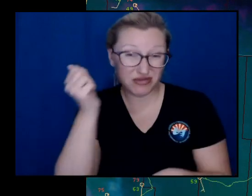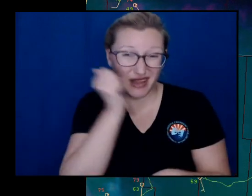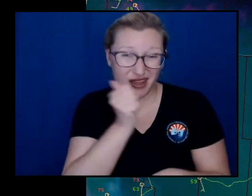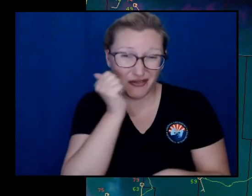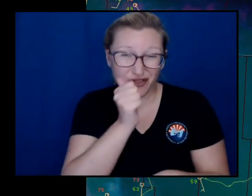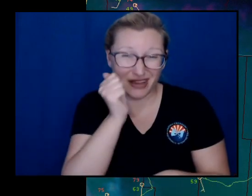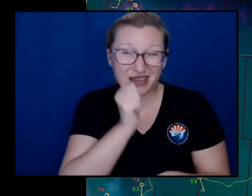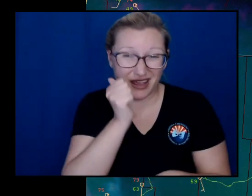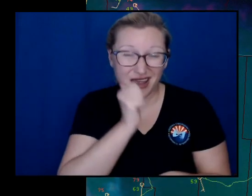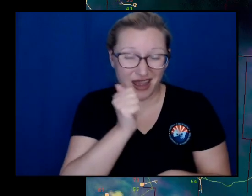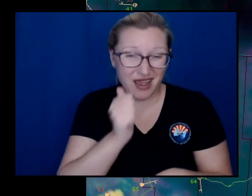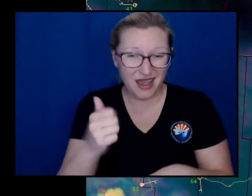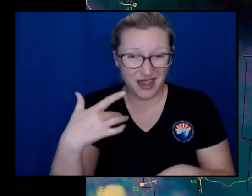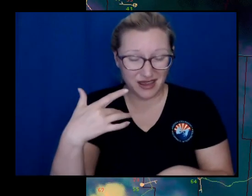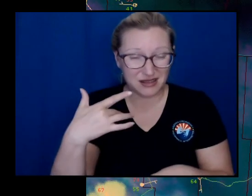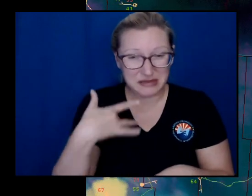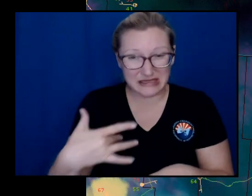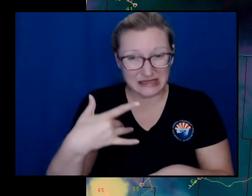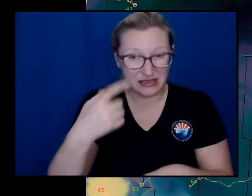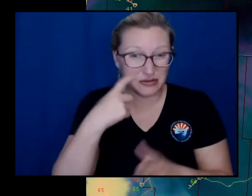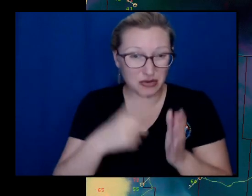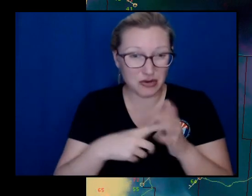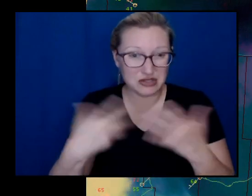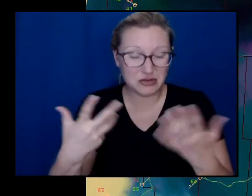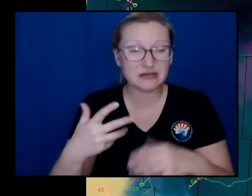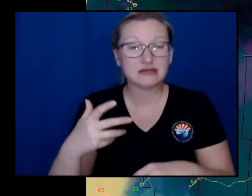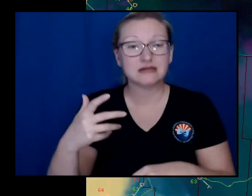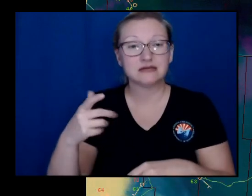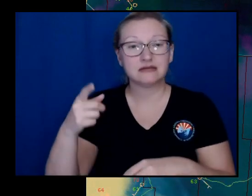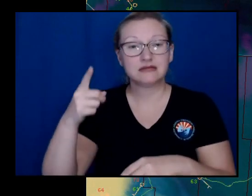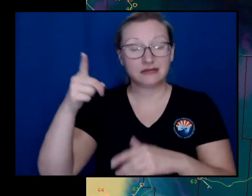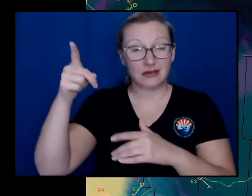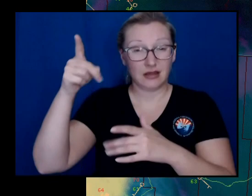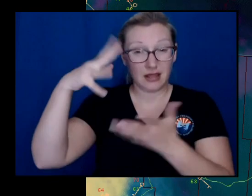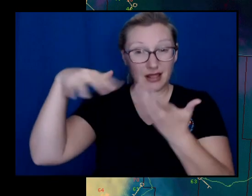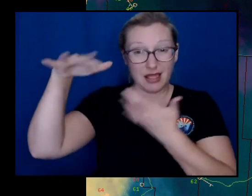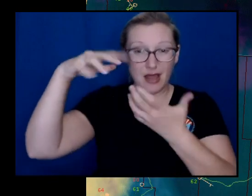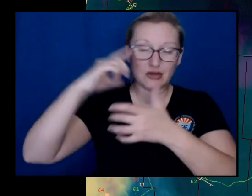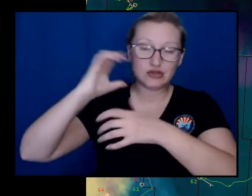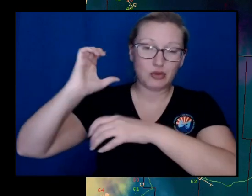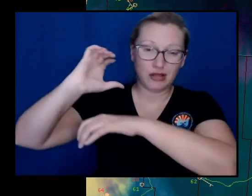day is them setting up over the high terrain and just hanging out